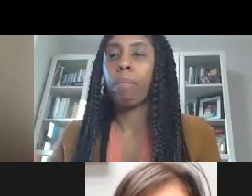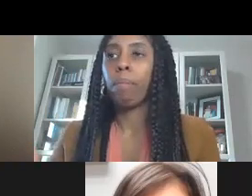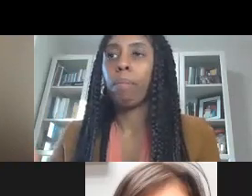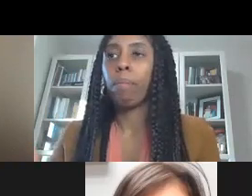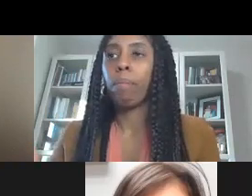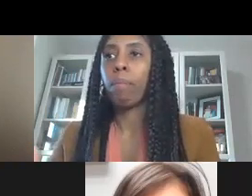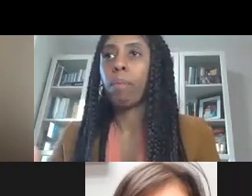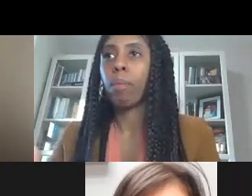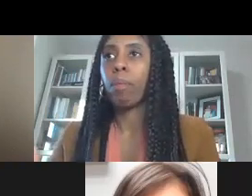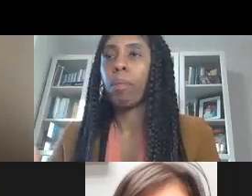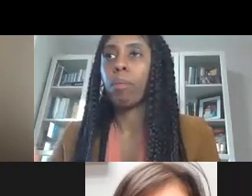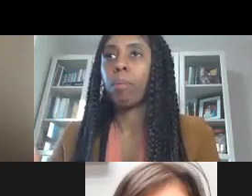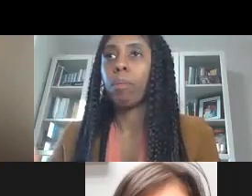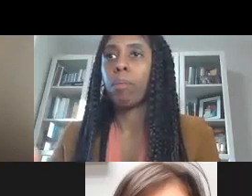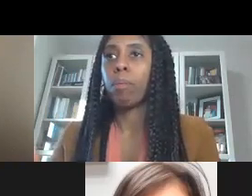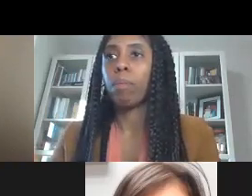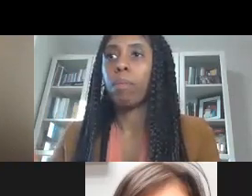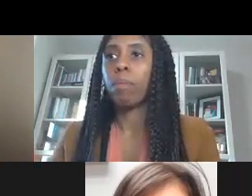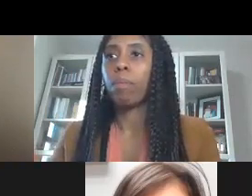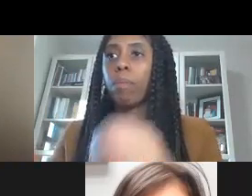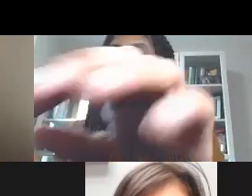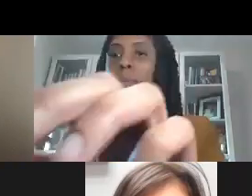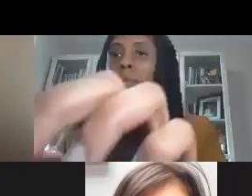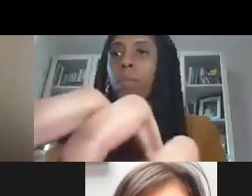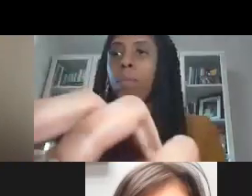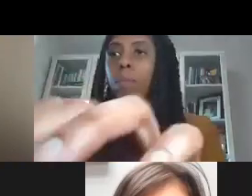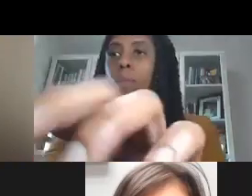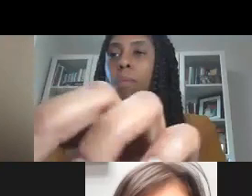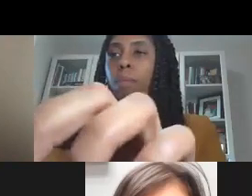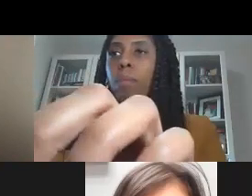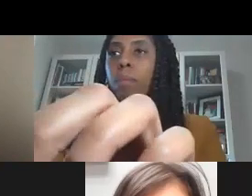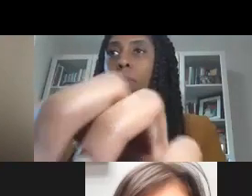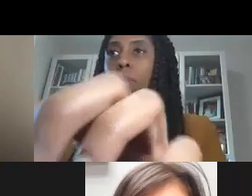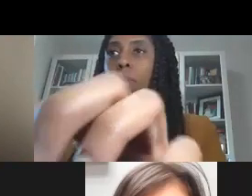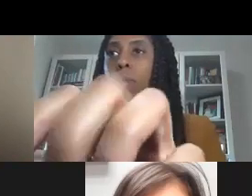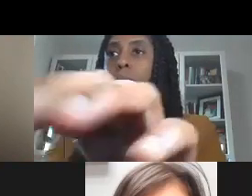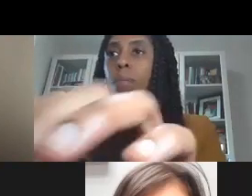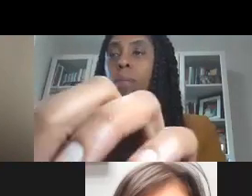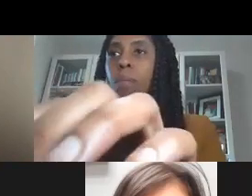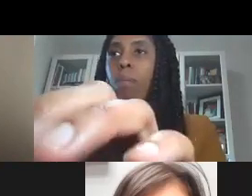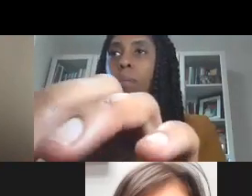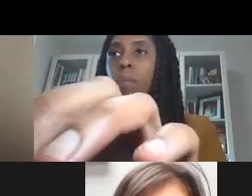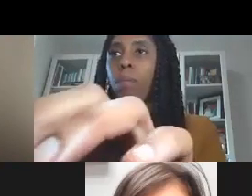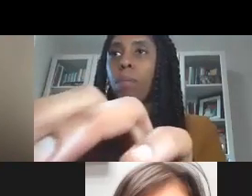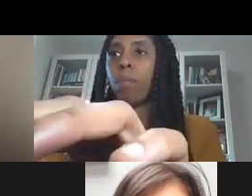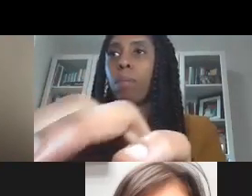Presente. Ms. Aguirre. Presente. Mr. Kregor.